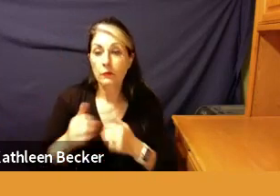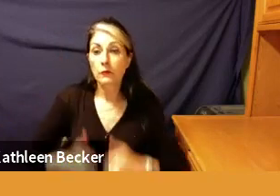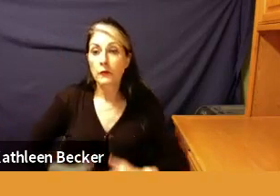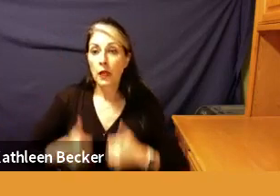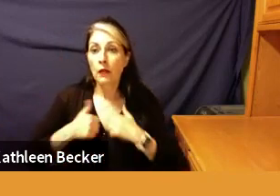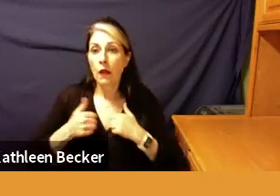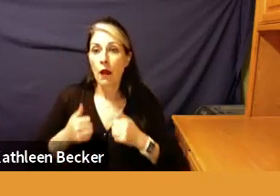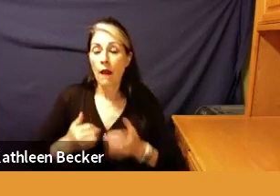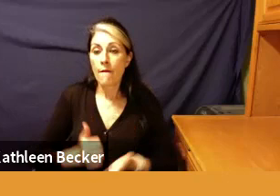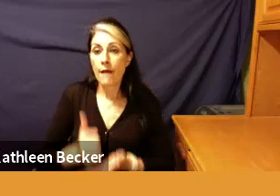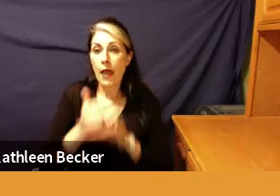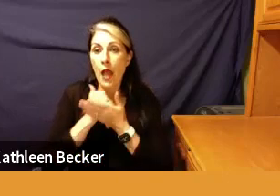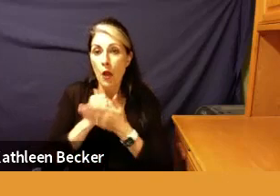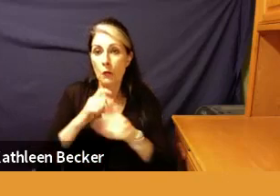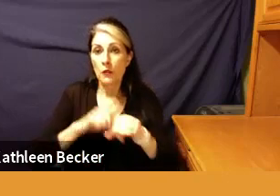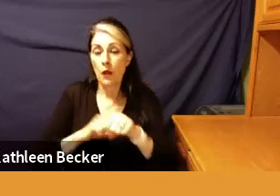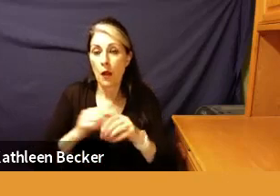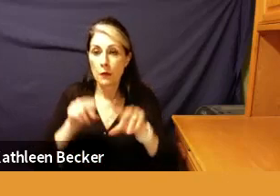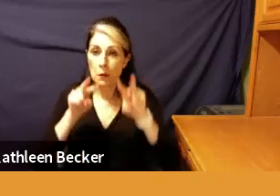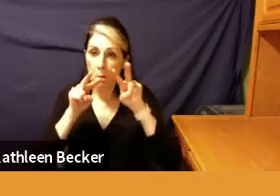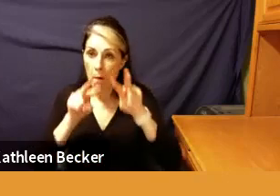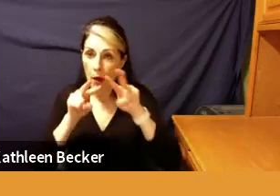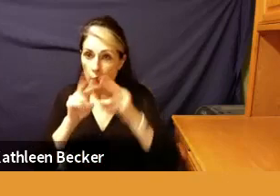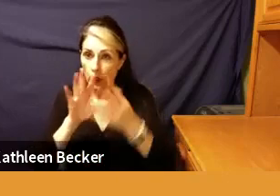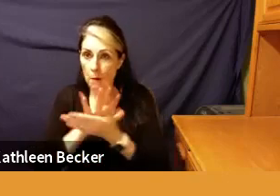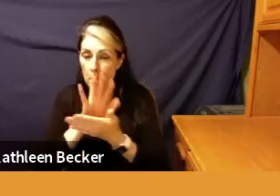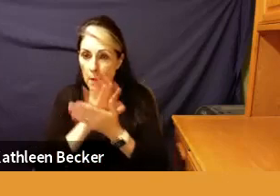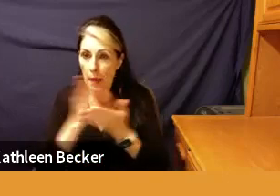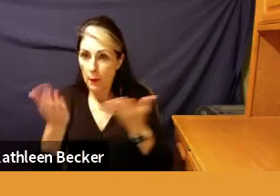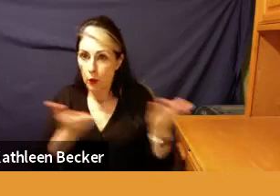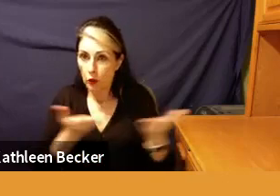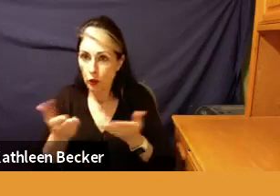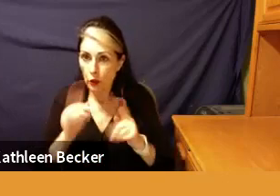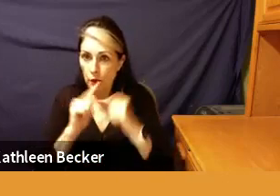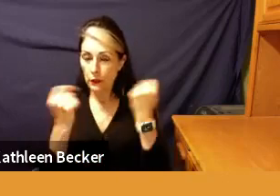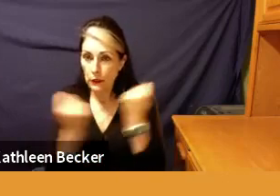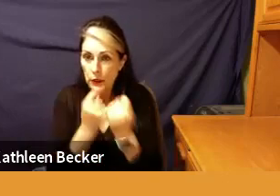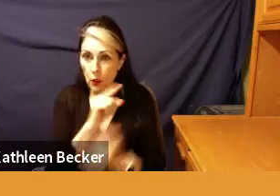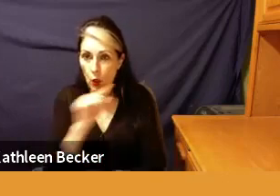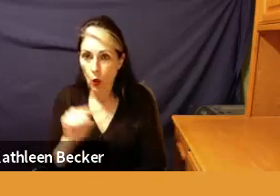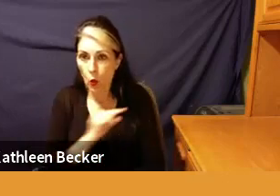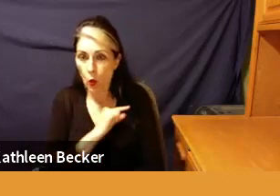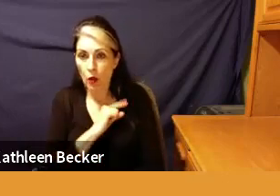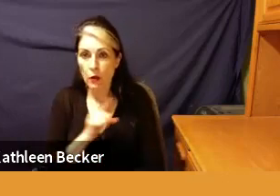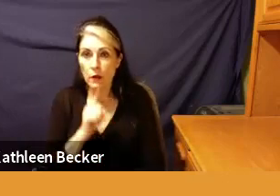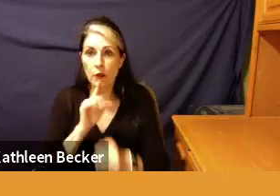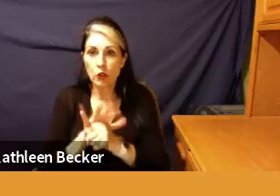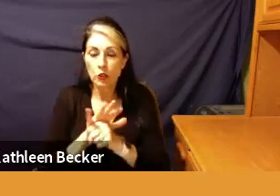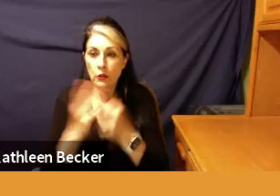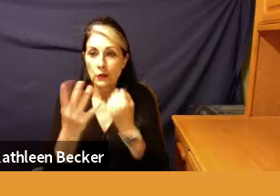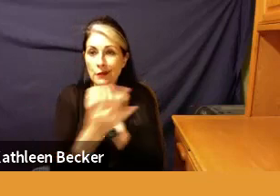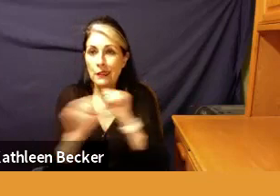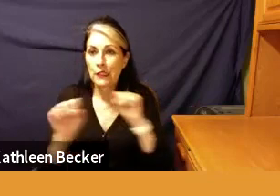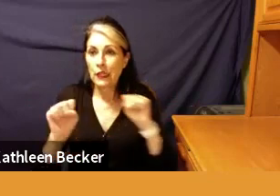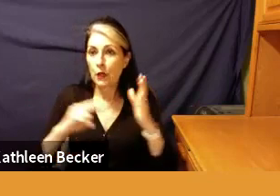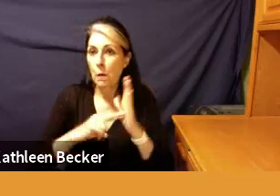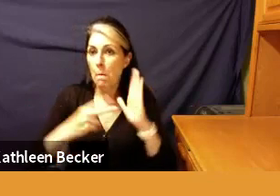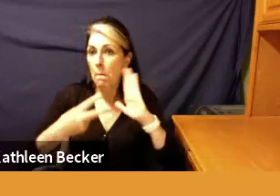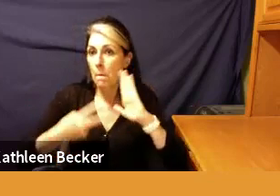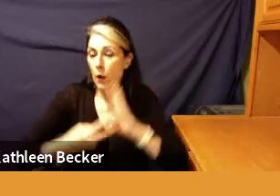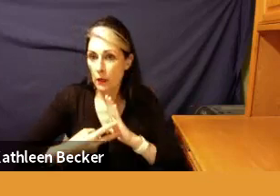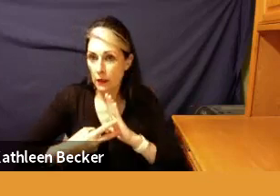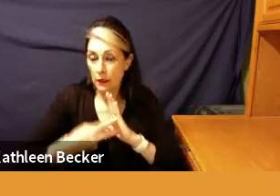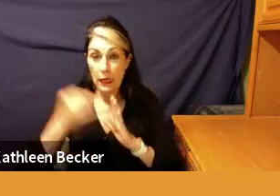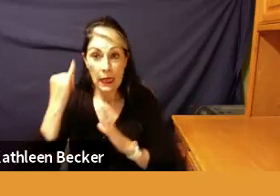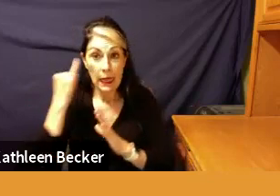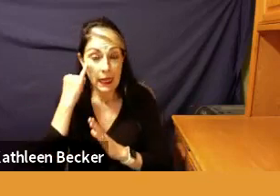help sessions are monitored by the paper service team for quality assurance and safety purposes. If